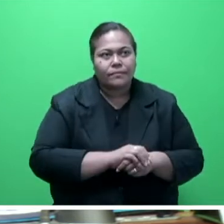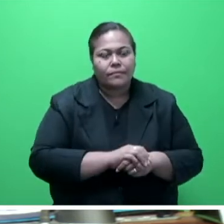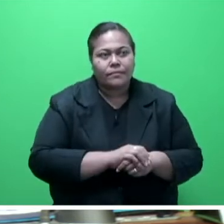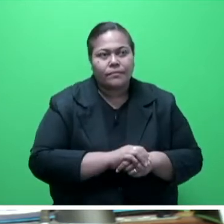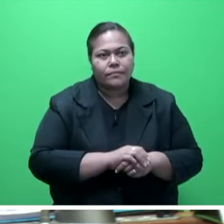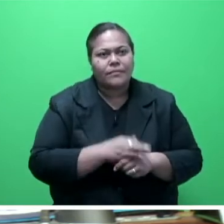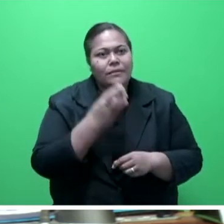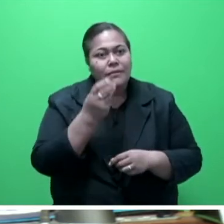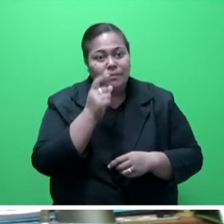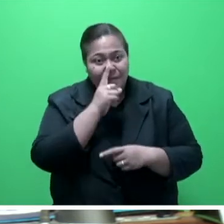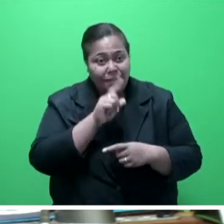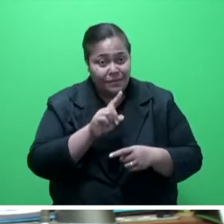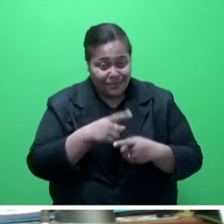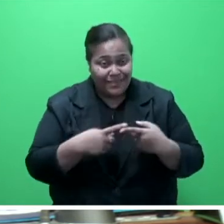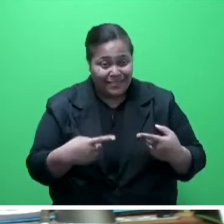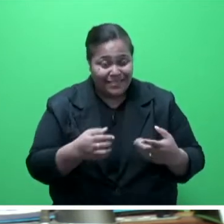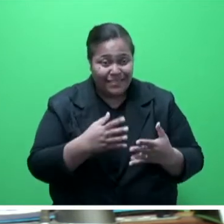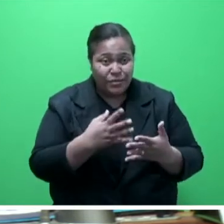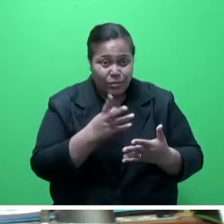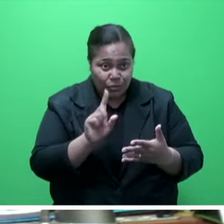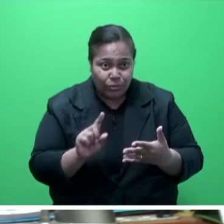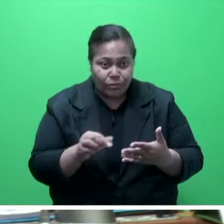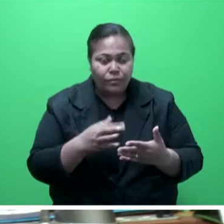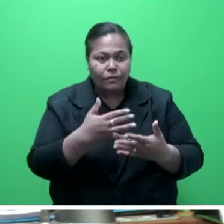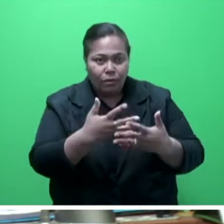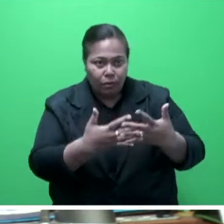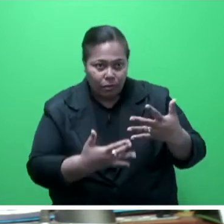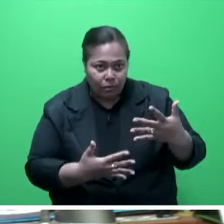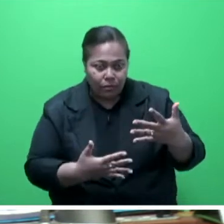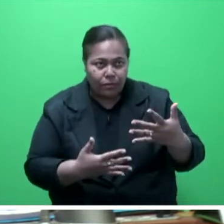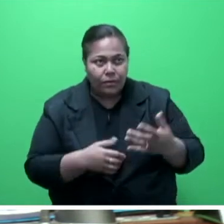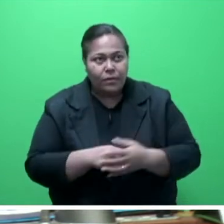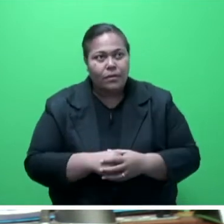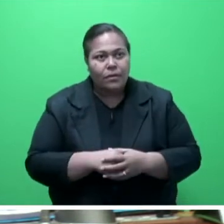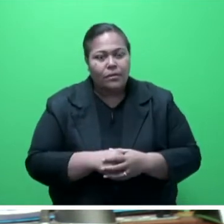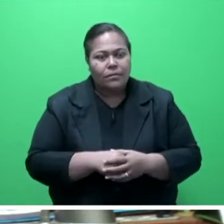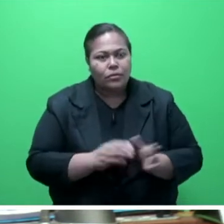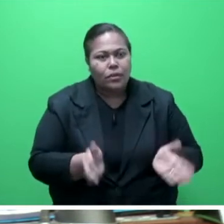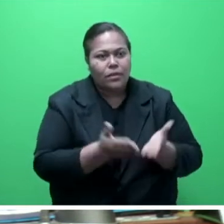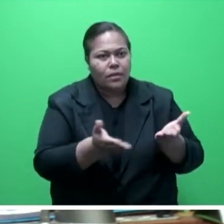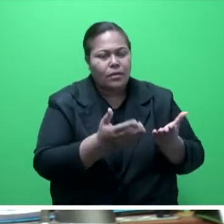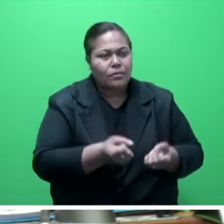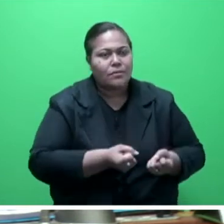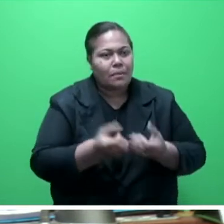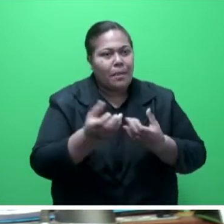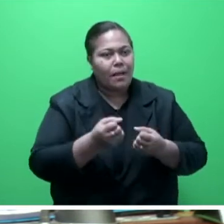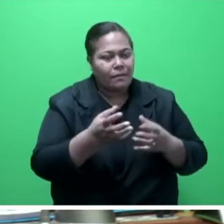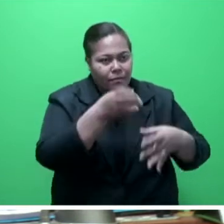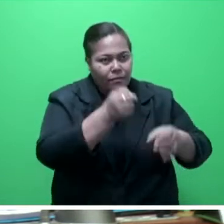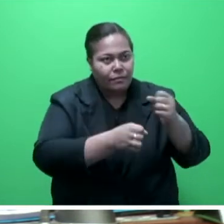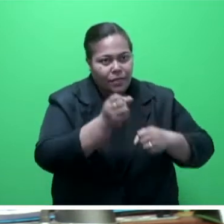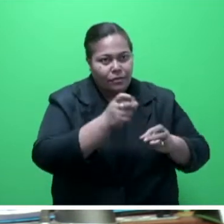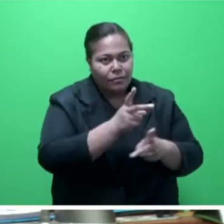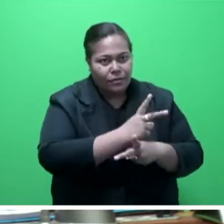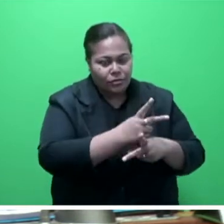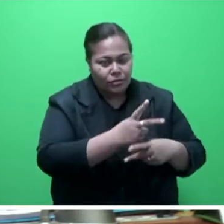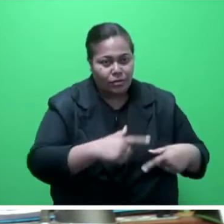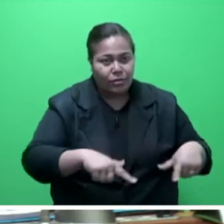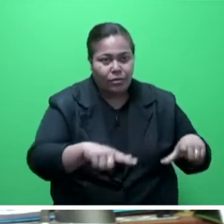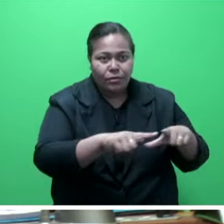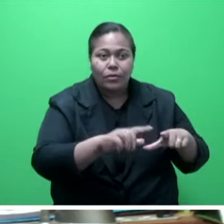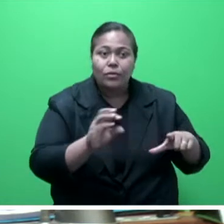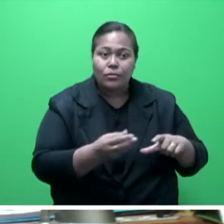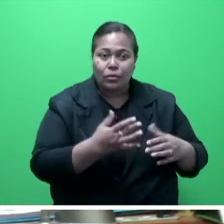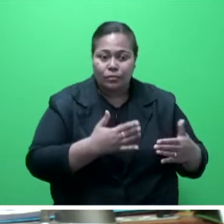we are doing in terms of raising the supply of milk and milk products locally, so that over